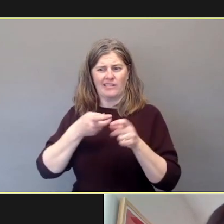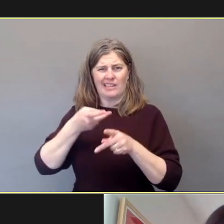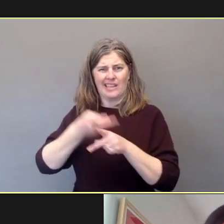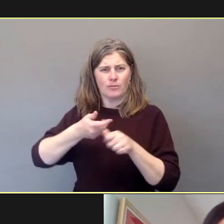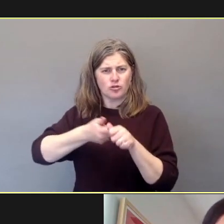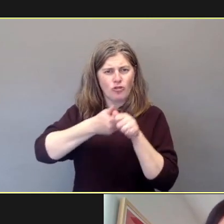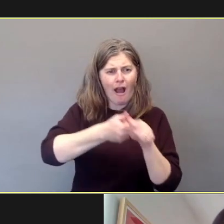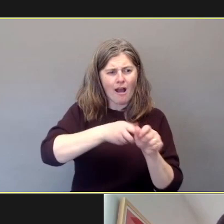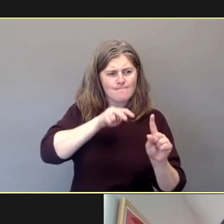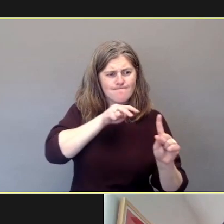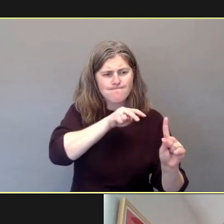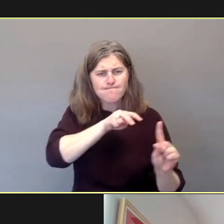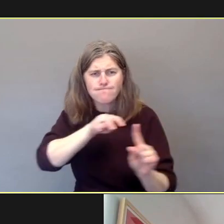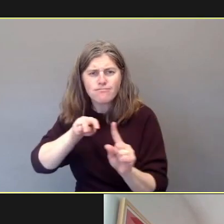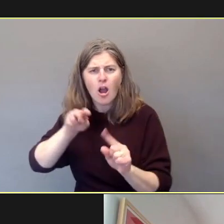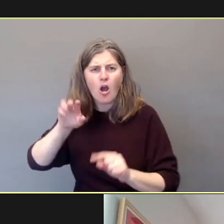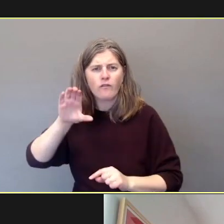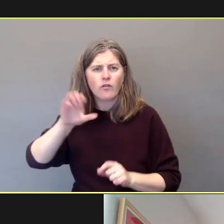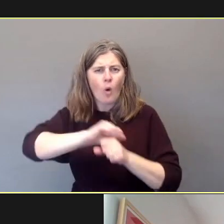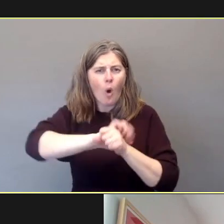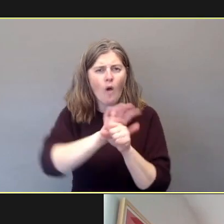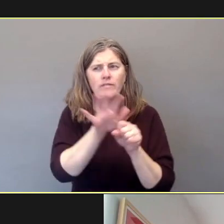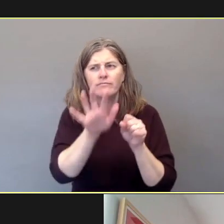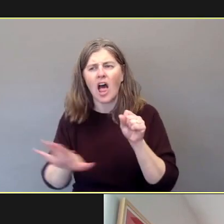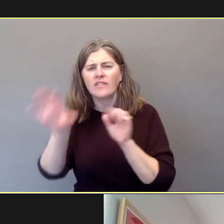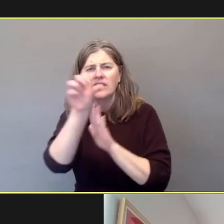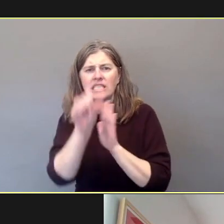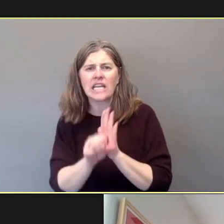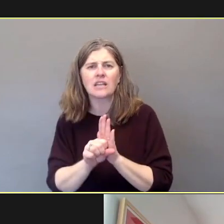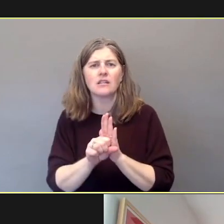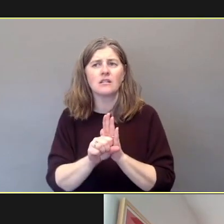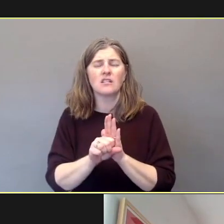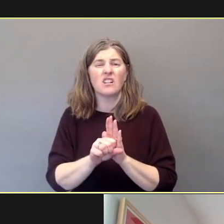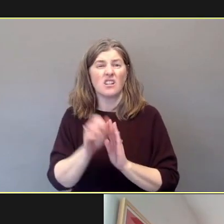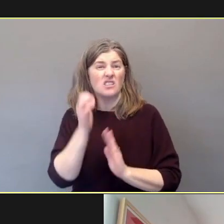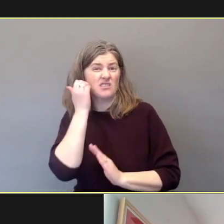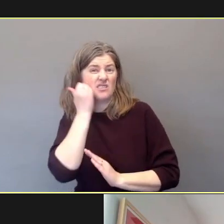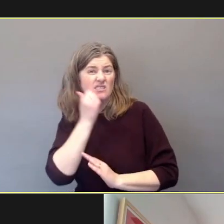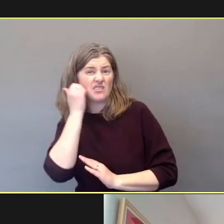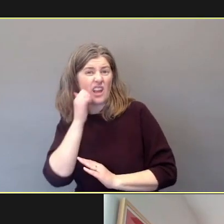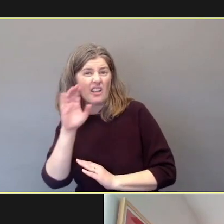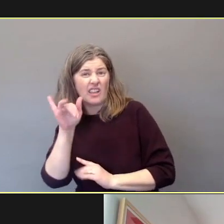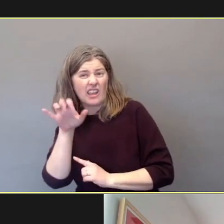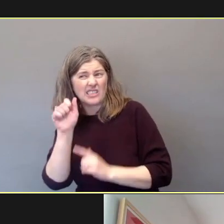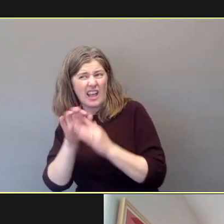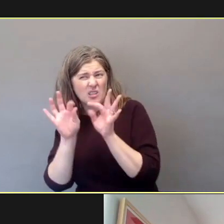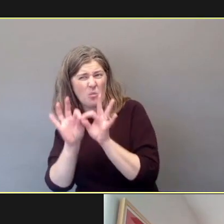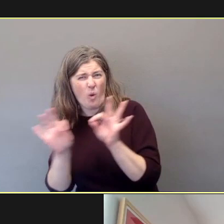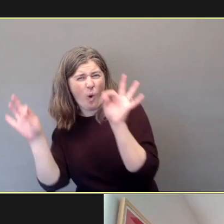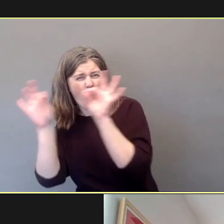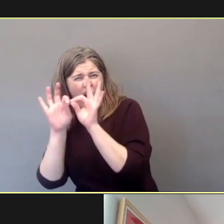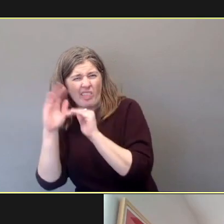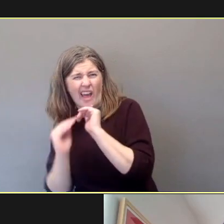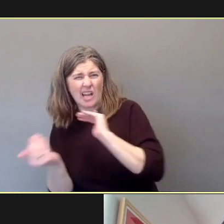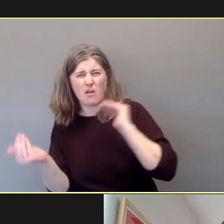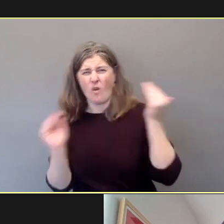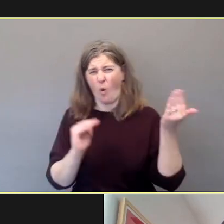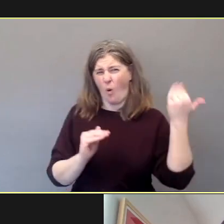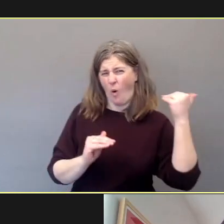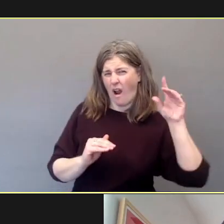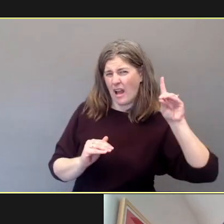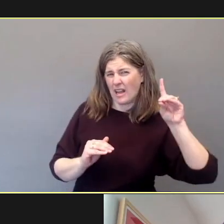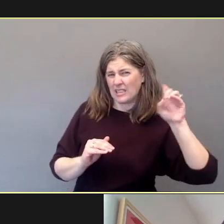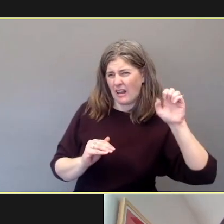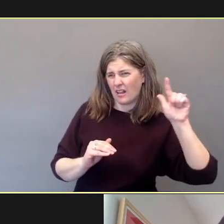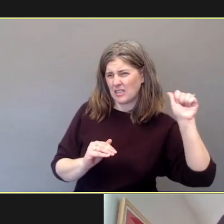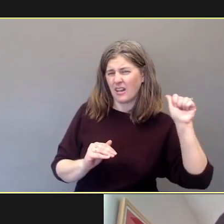track of COVID as a state? Are daily case counts as important as they were? Is you talked earlier, I think a couple